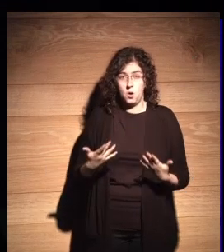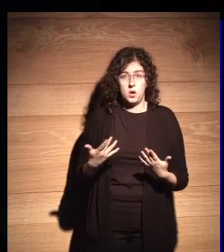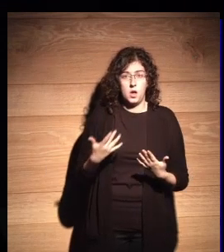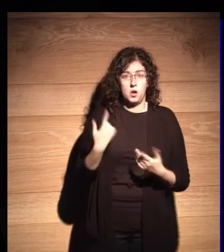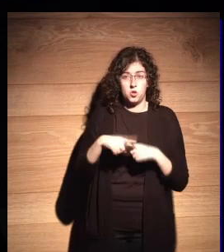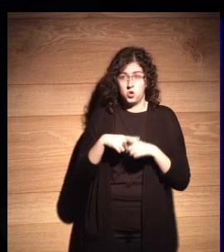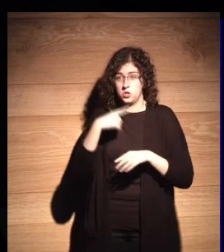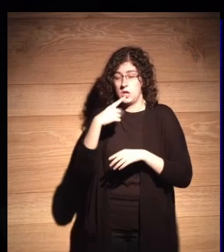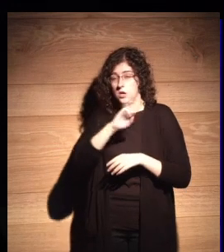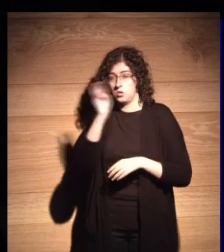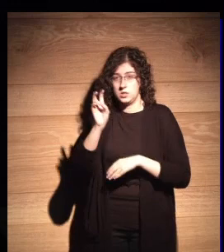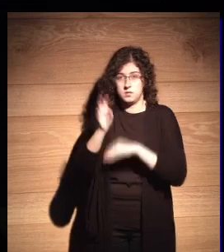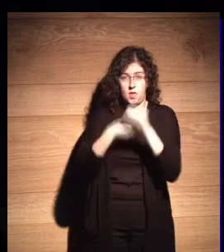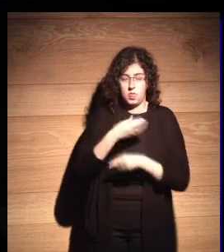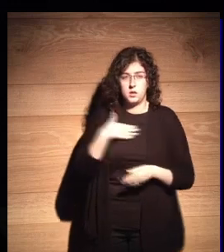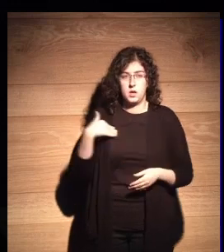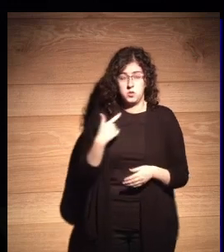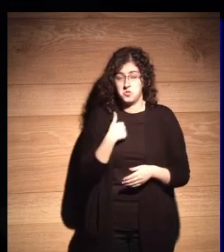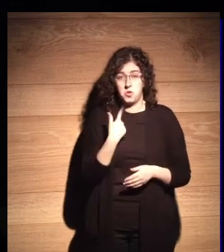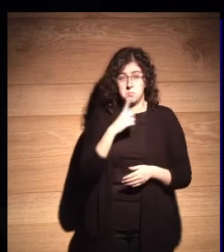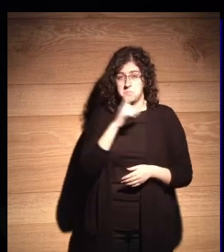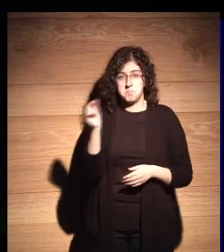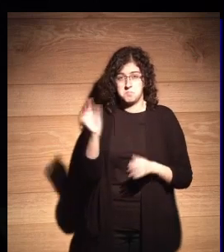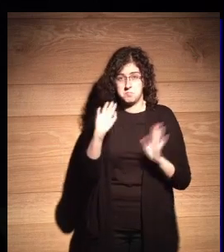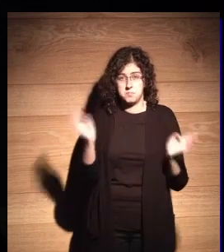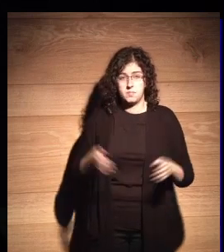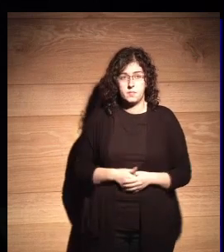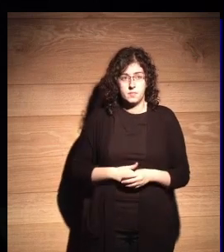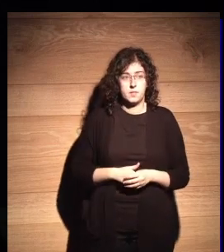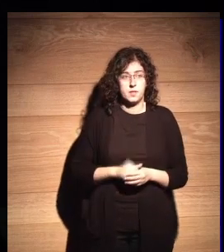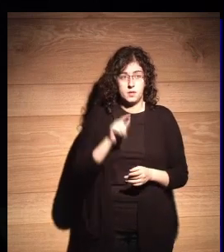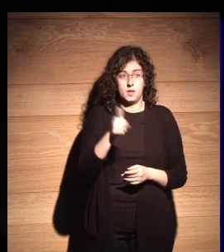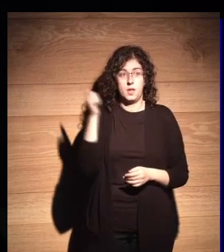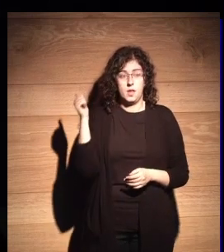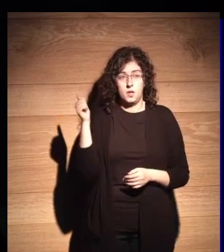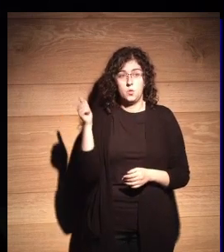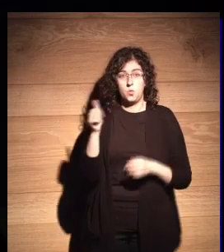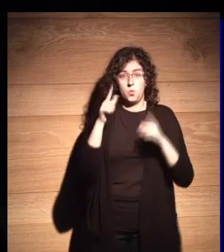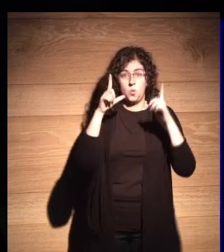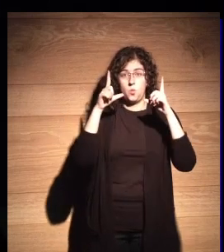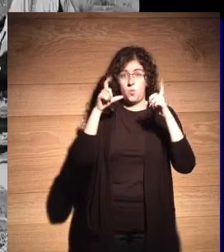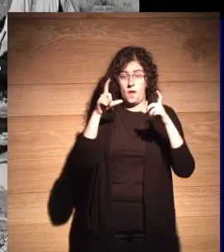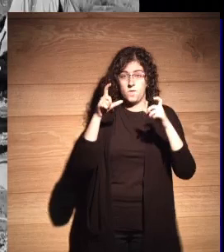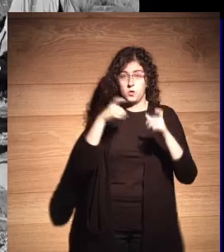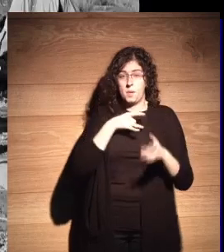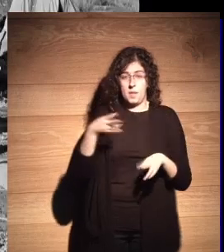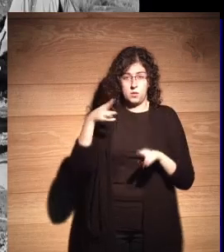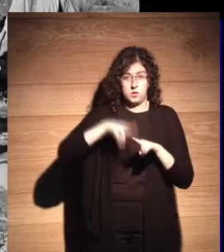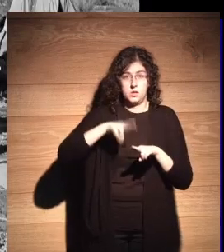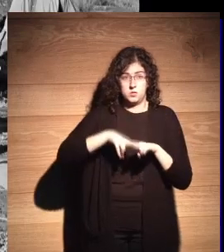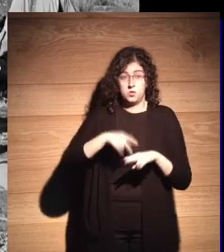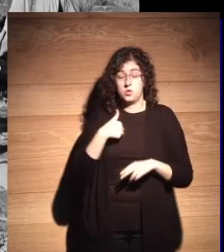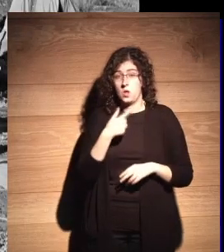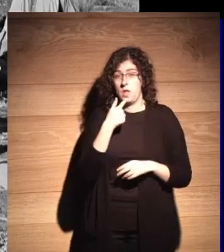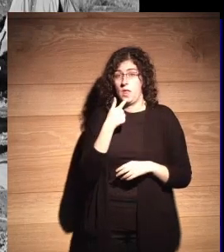on to other things. So there we are with the black and white. I have to say that I never saw before I saw these